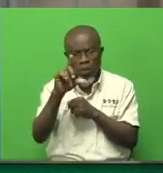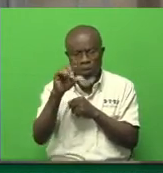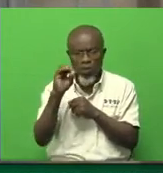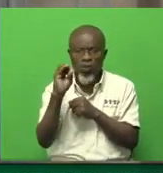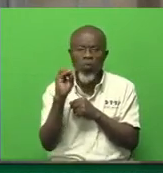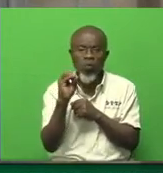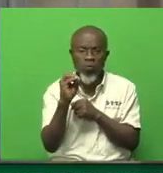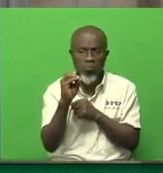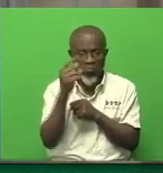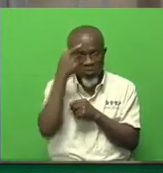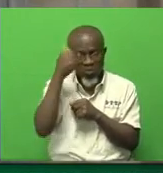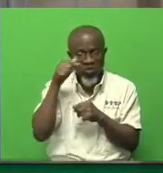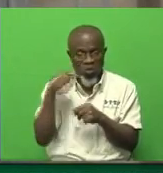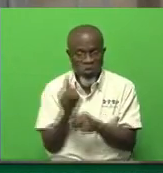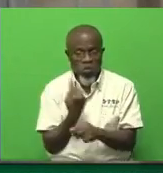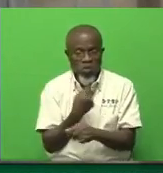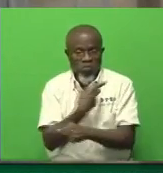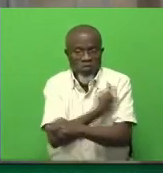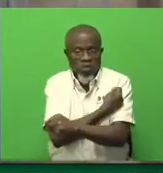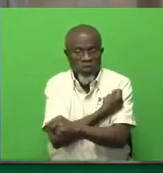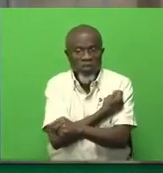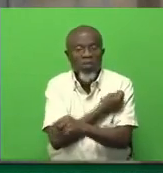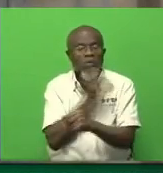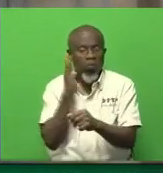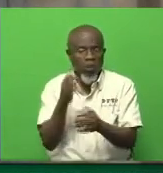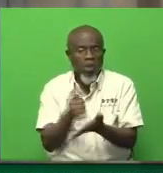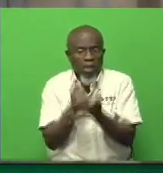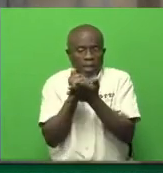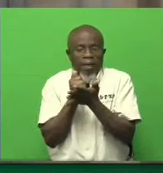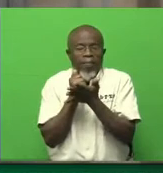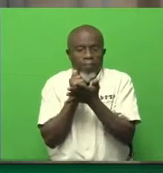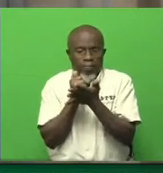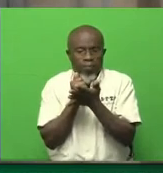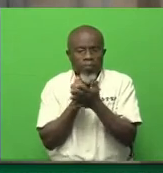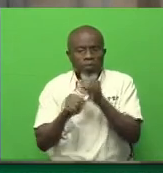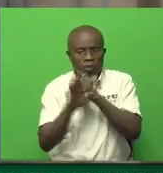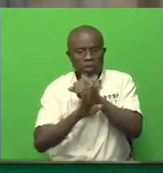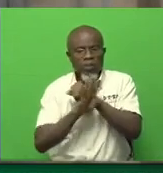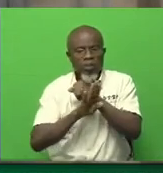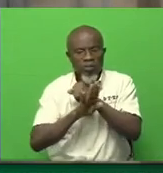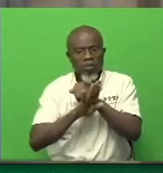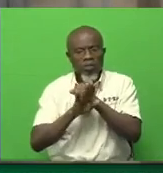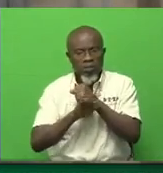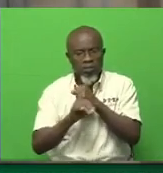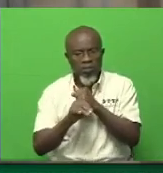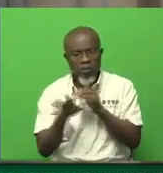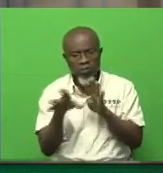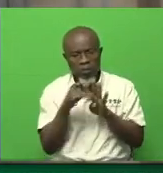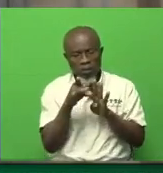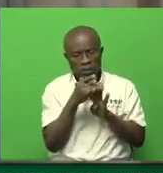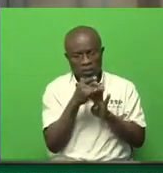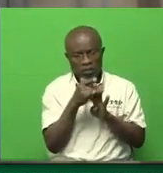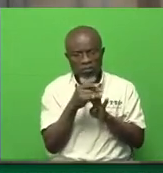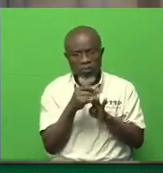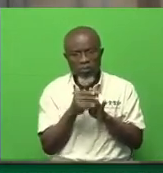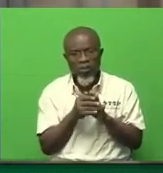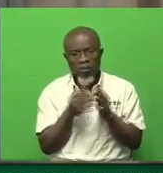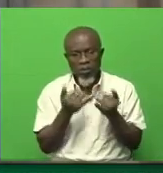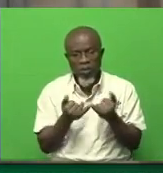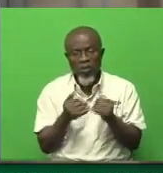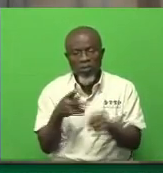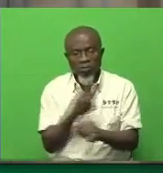to suppress polio currently regionally the vaccination coverage is about 79 percent the